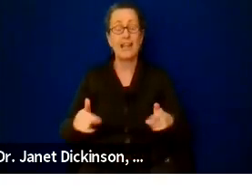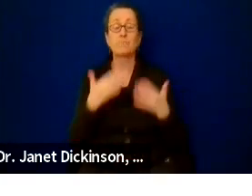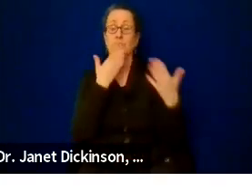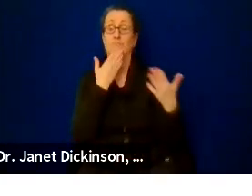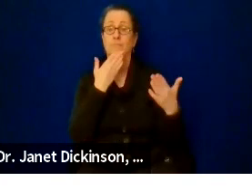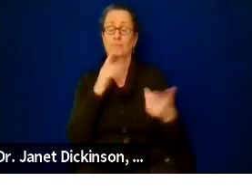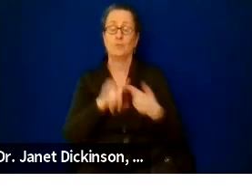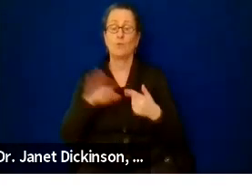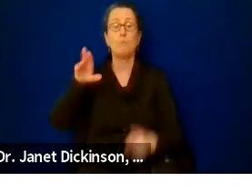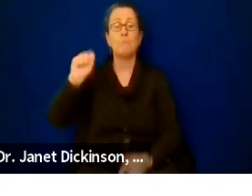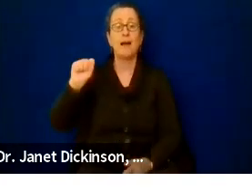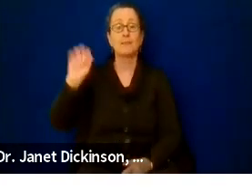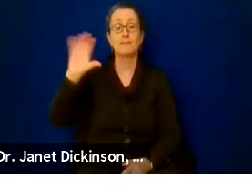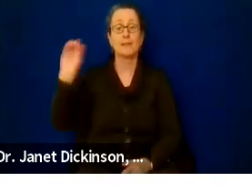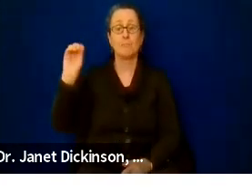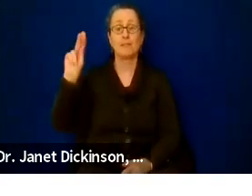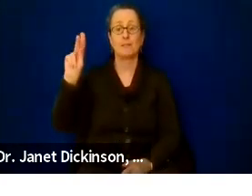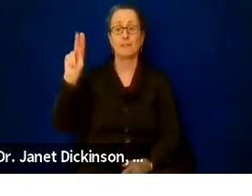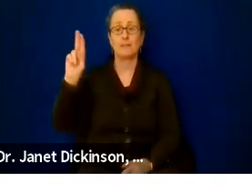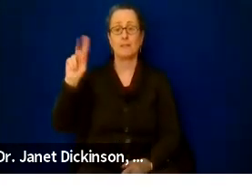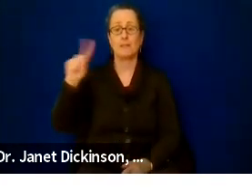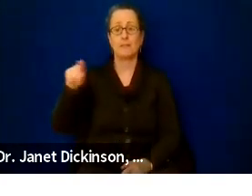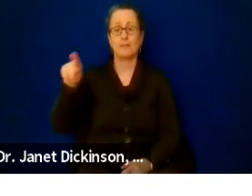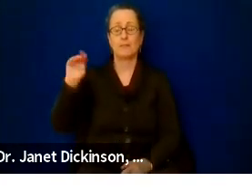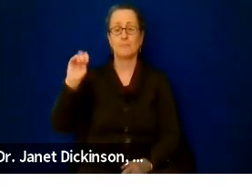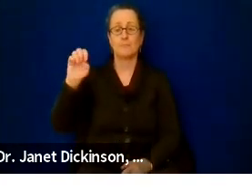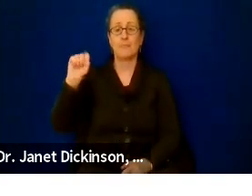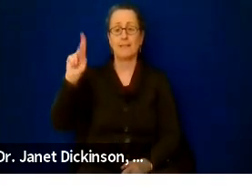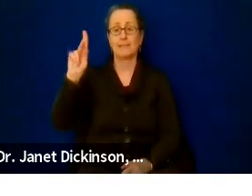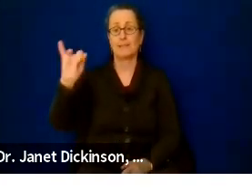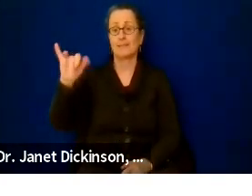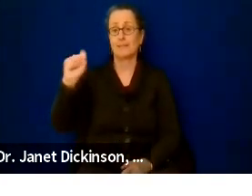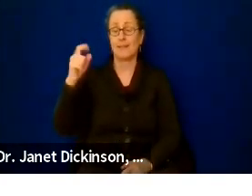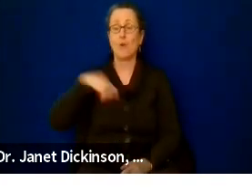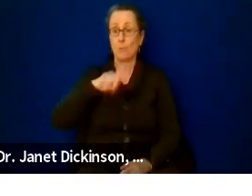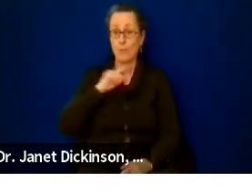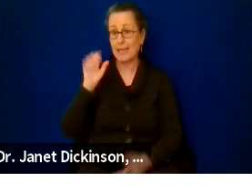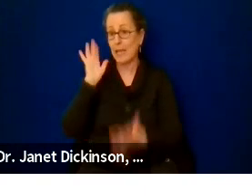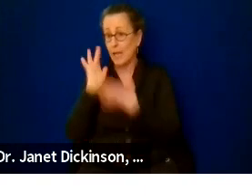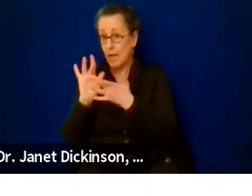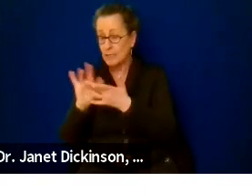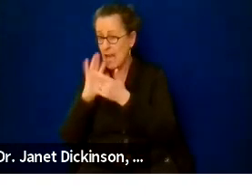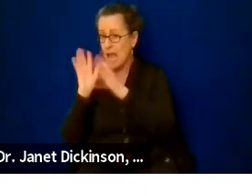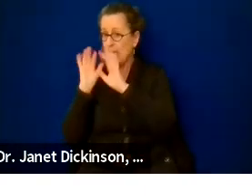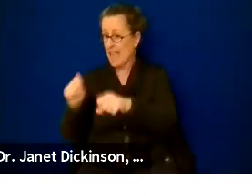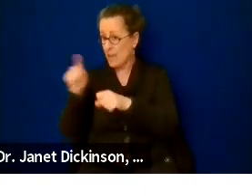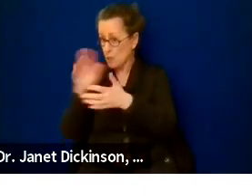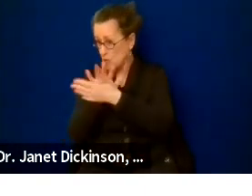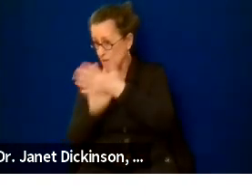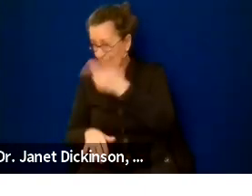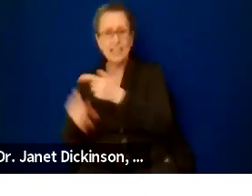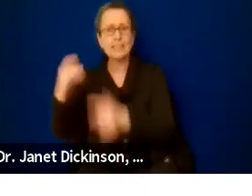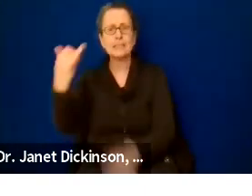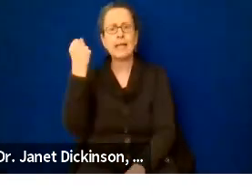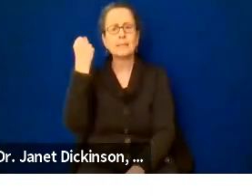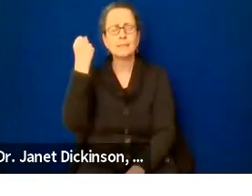their willingness to adjust their transportation schedules to meet our needs. It's been a collaborative team